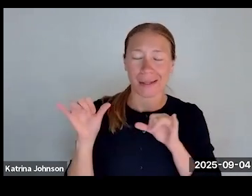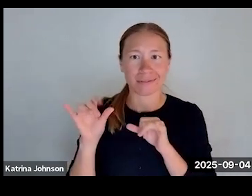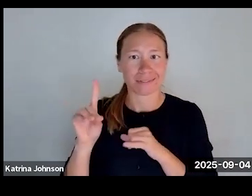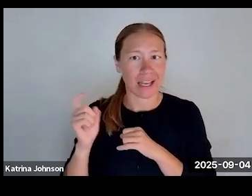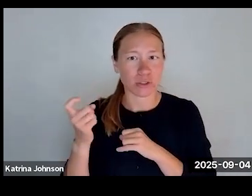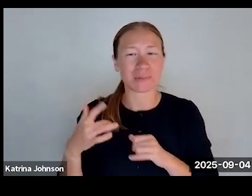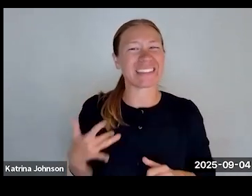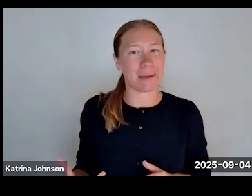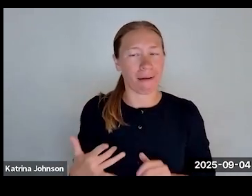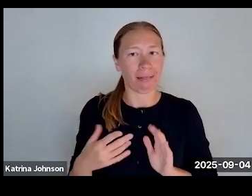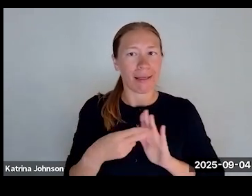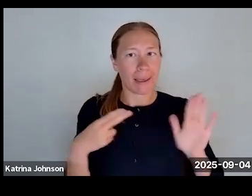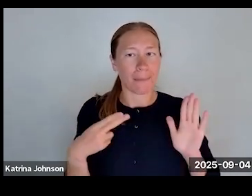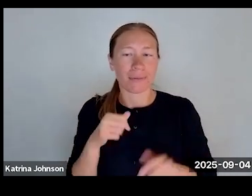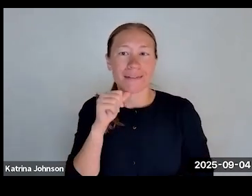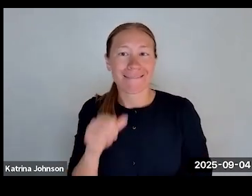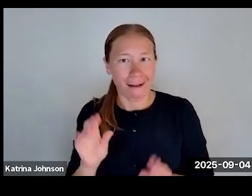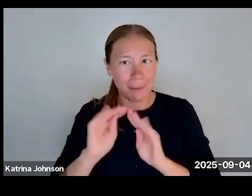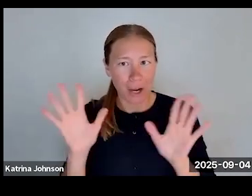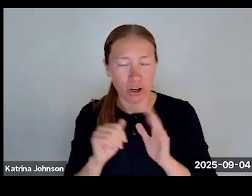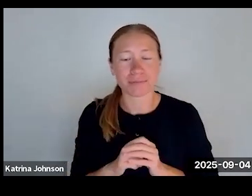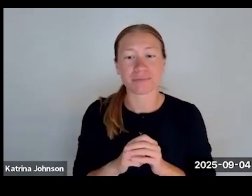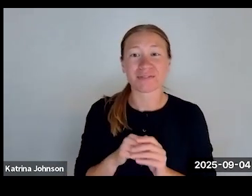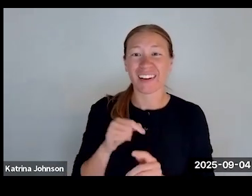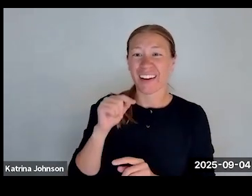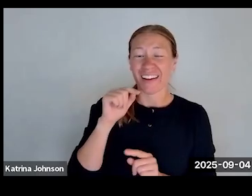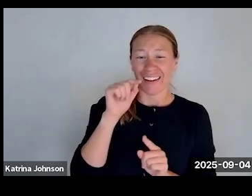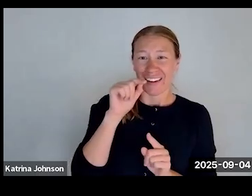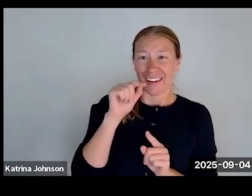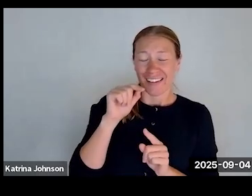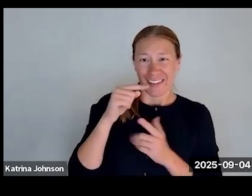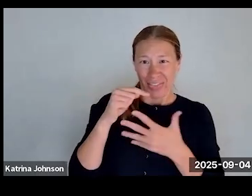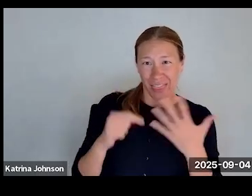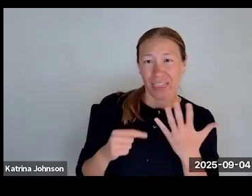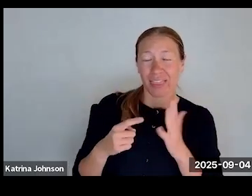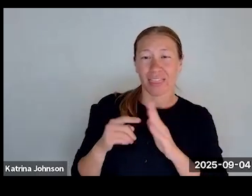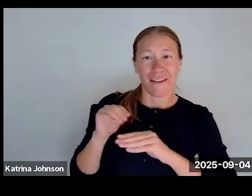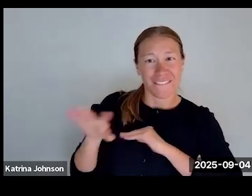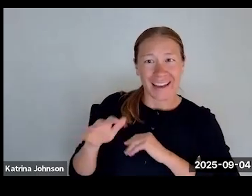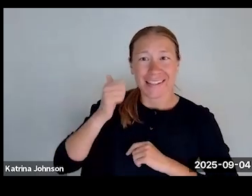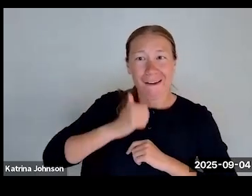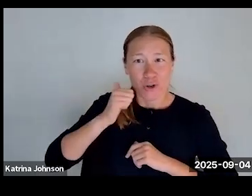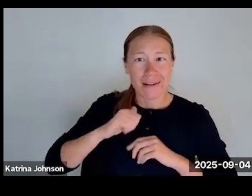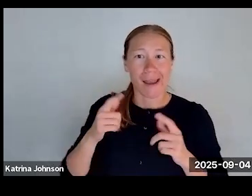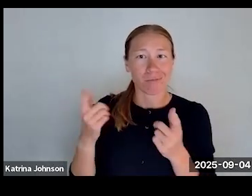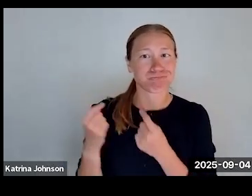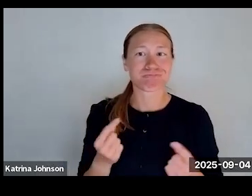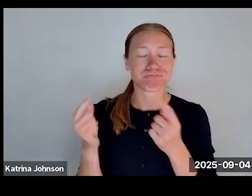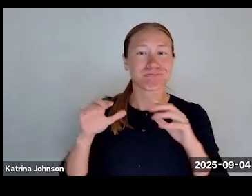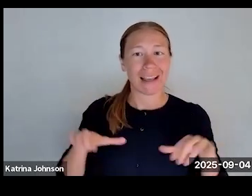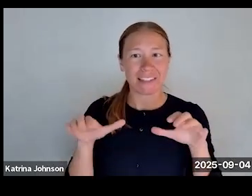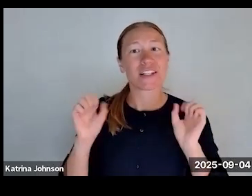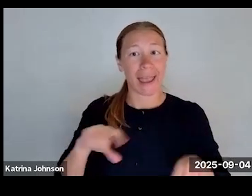considered non-apparent. If these conditions substantially limit daily activities, they can qualify as